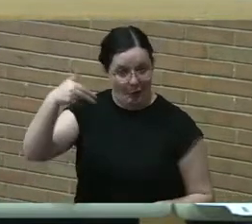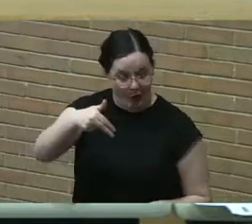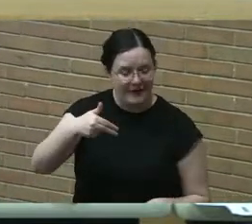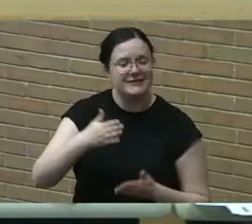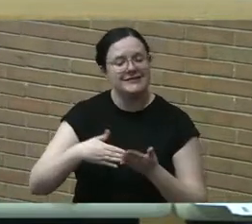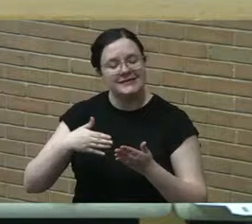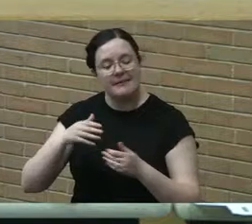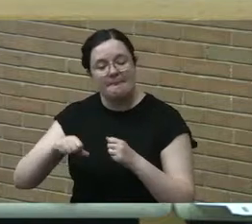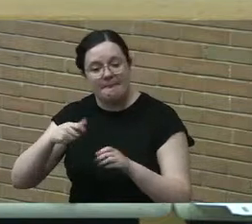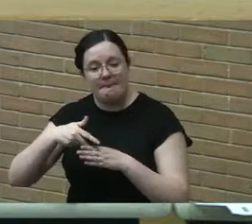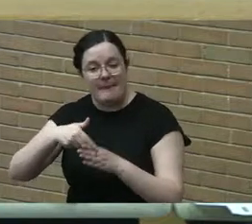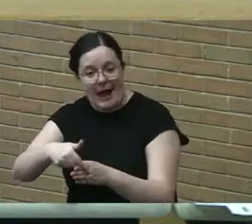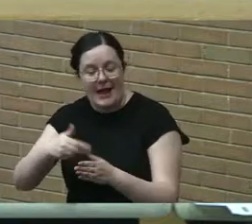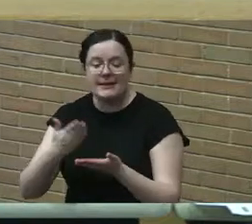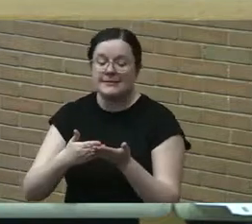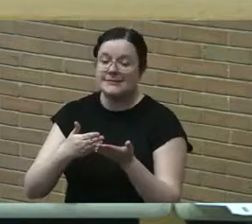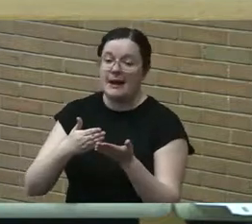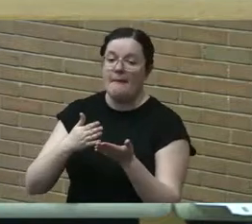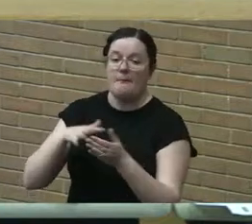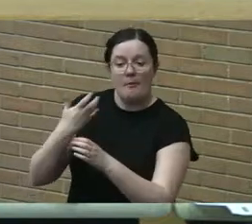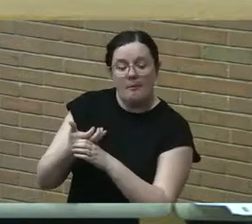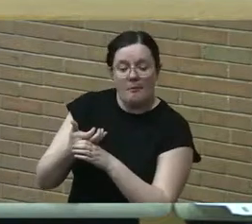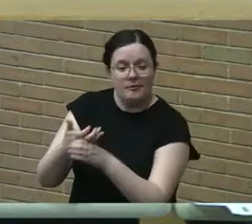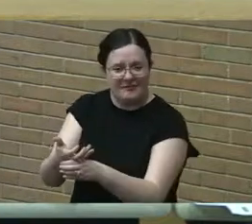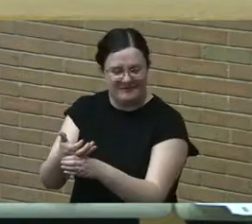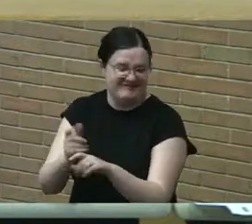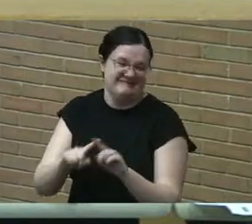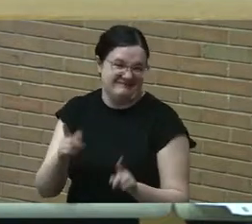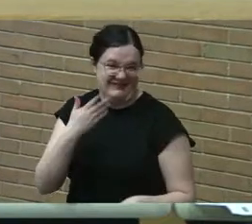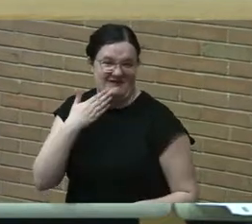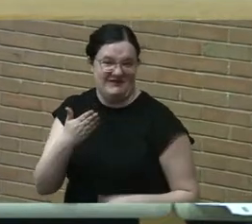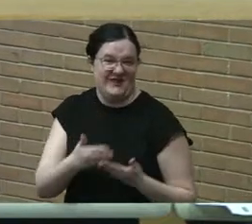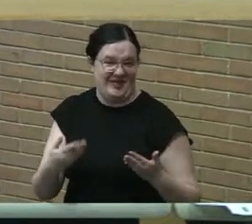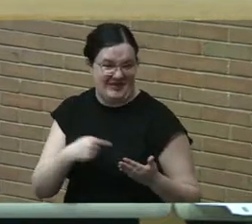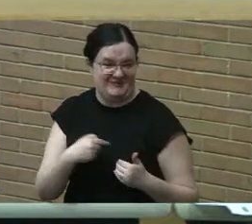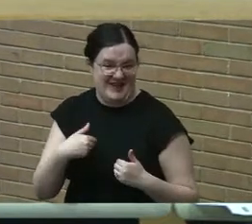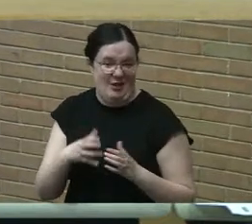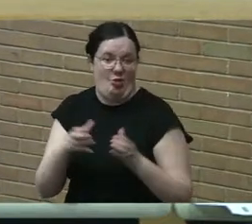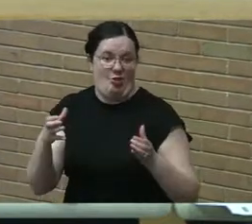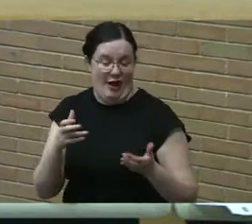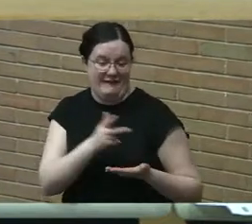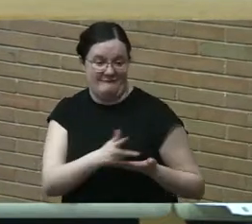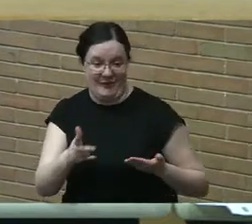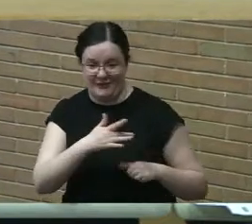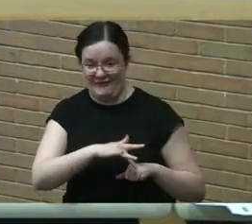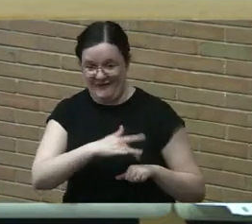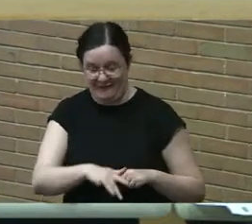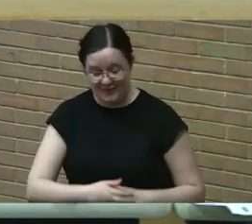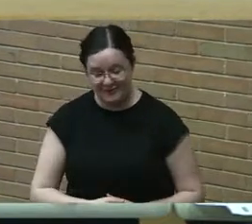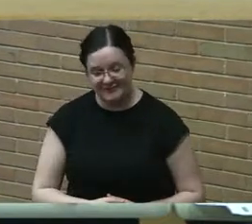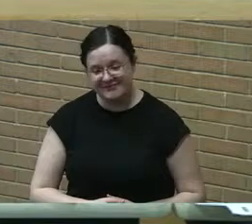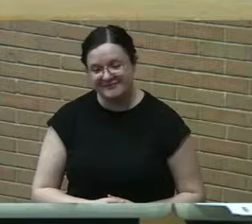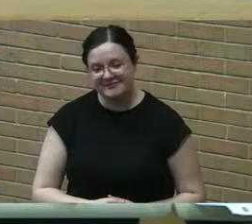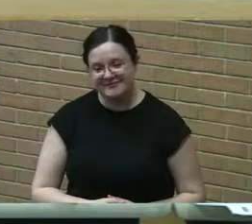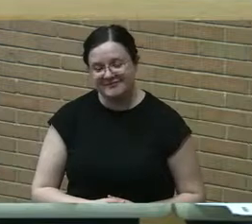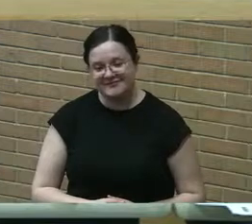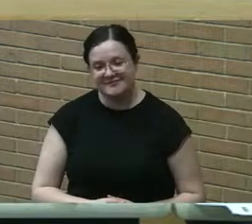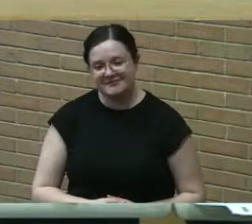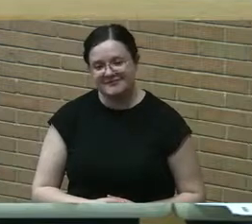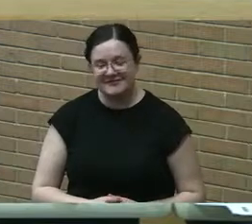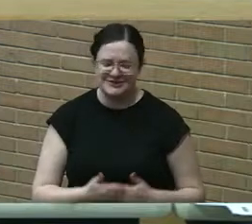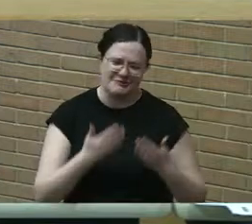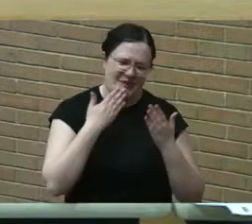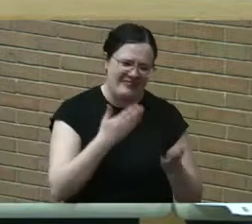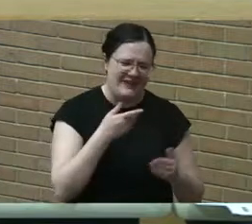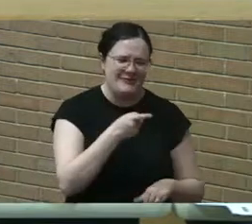them carpooled, but it was a good thing that we had a lot of parking capabilities. So thank you to